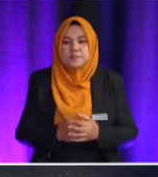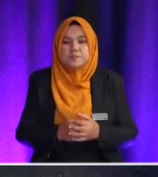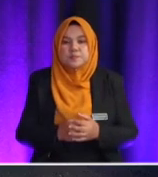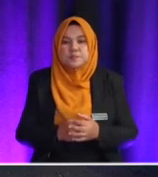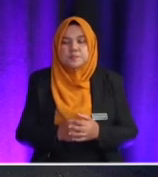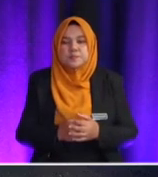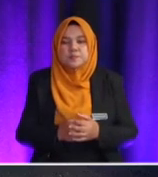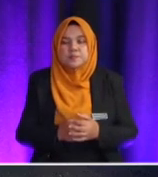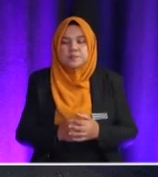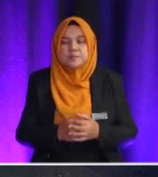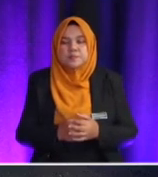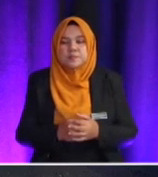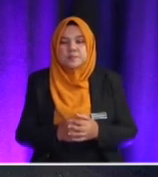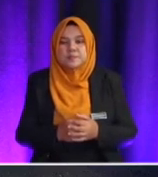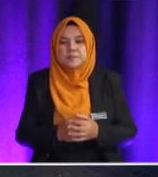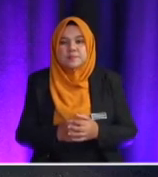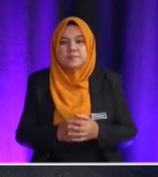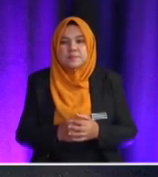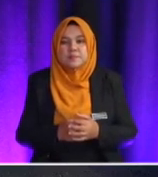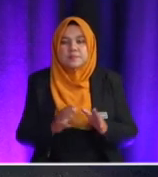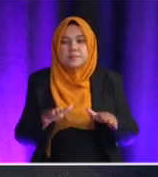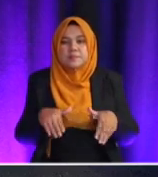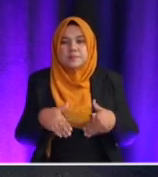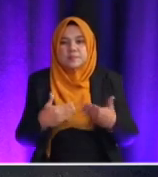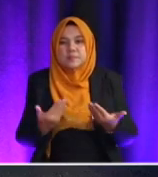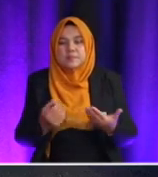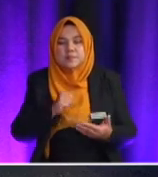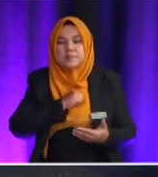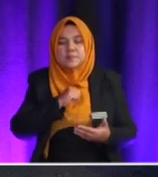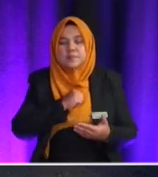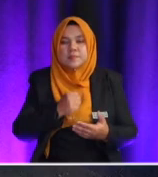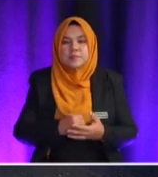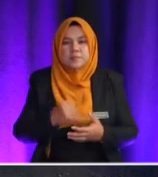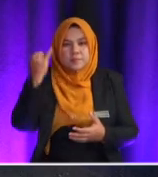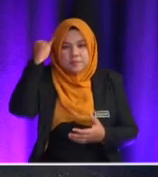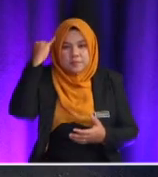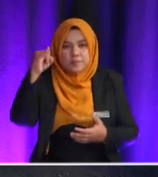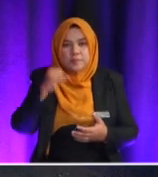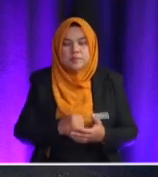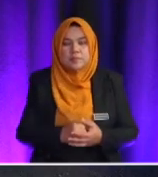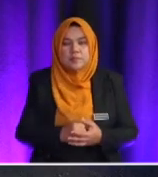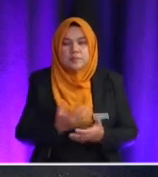the issue here. Yes. Yeah. How is Shasha and Irfan's response just now? Wow,